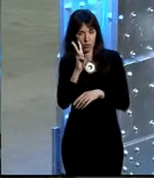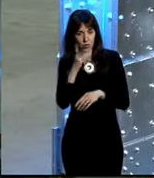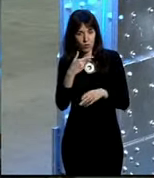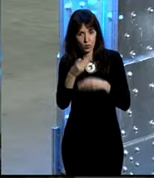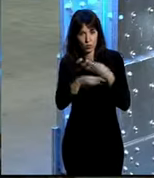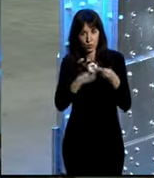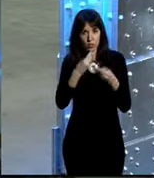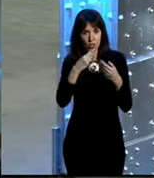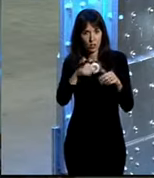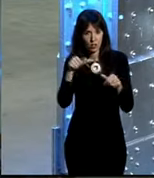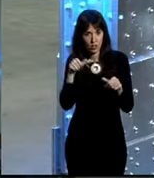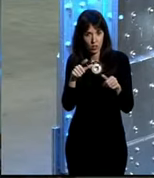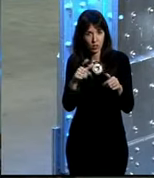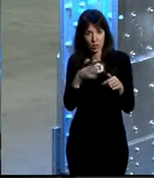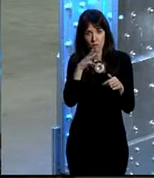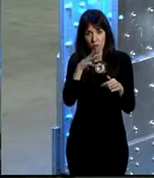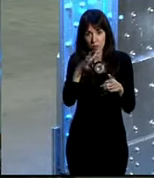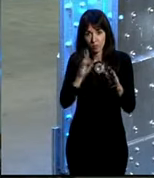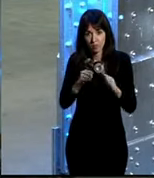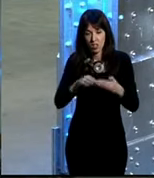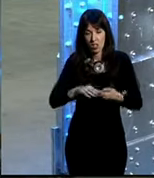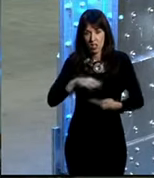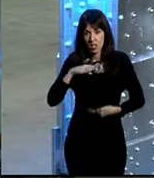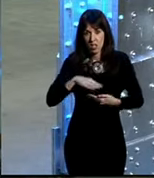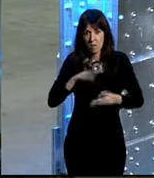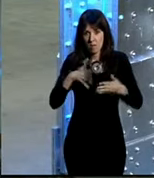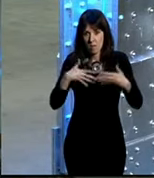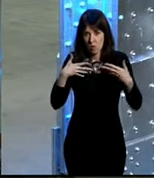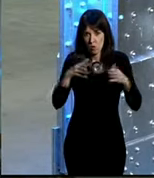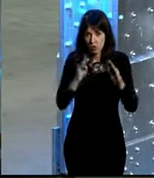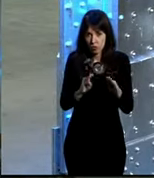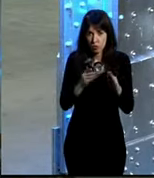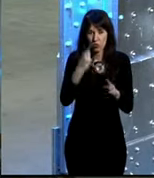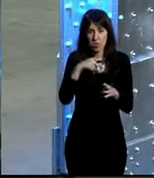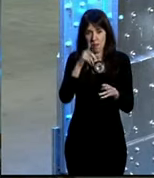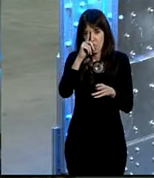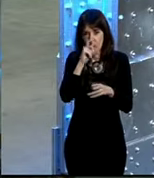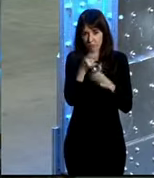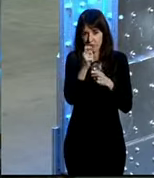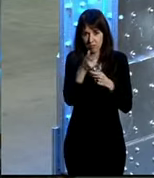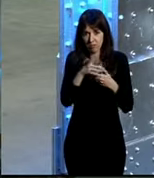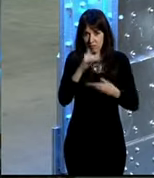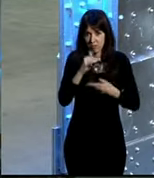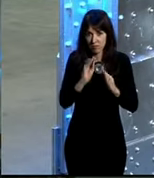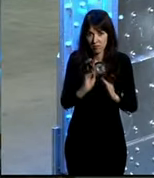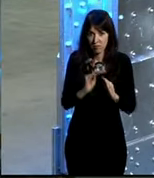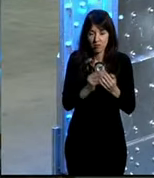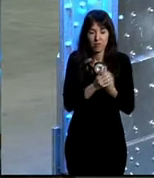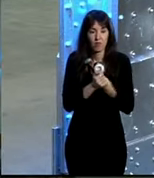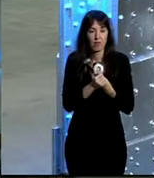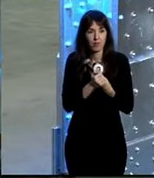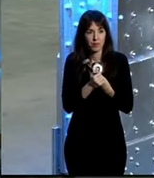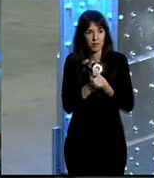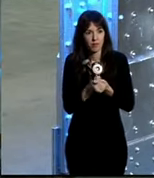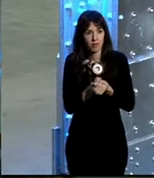there are some brands and visionaries who have used stories in order to move people so they